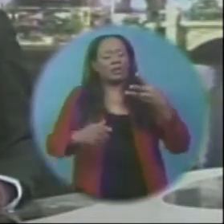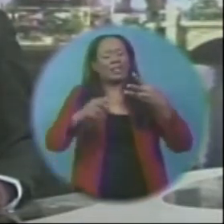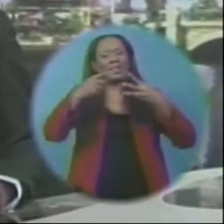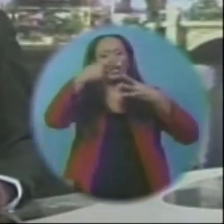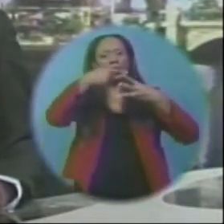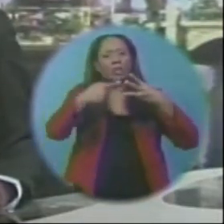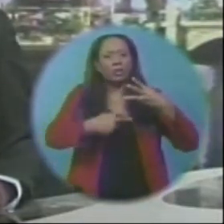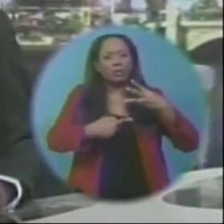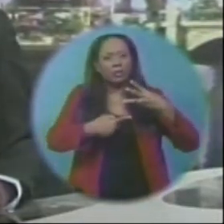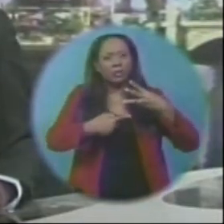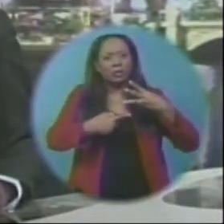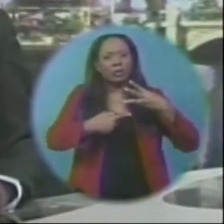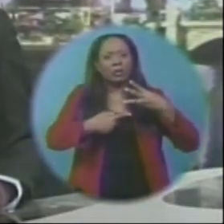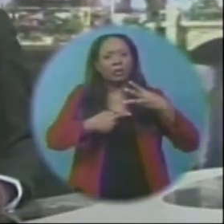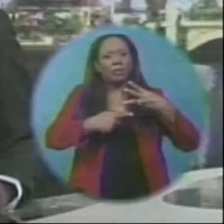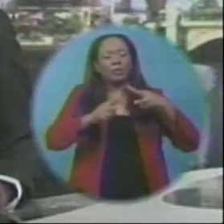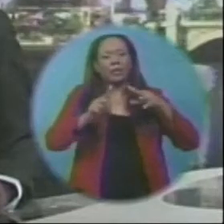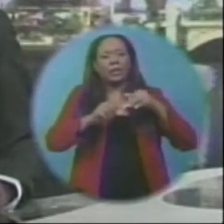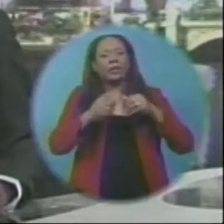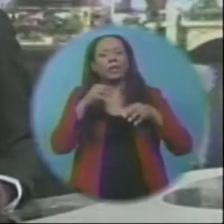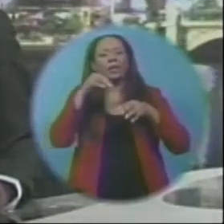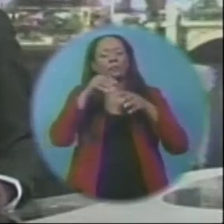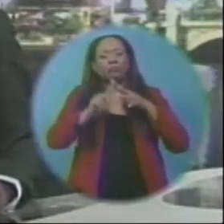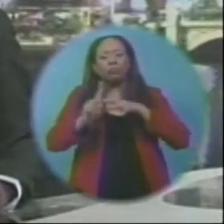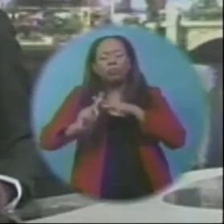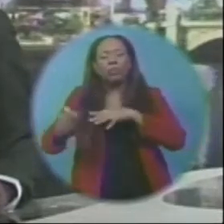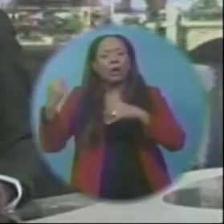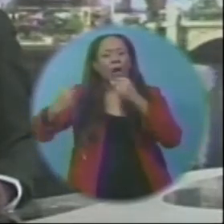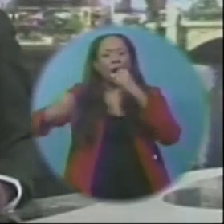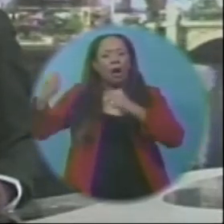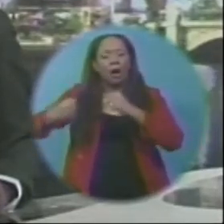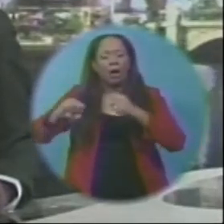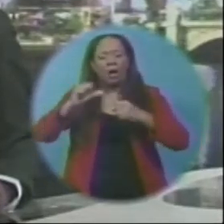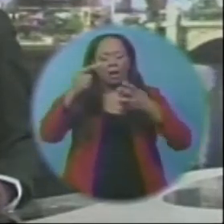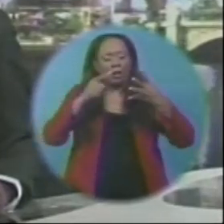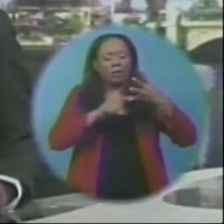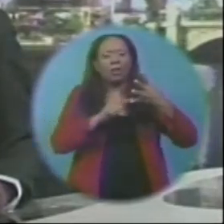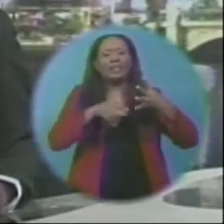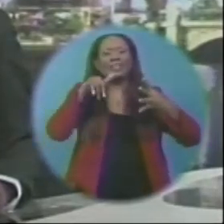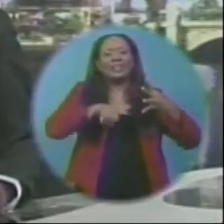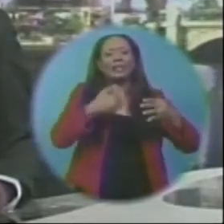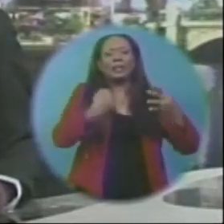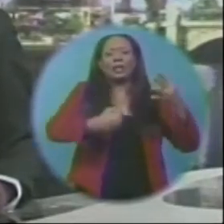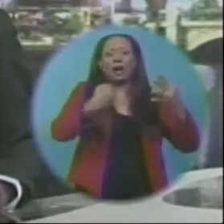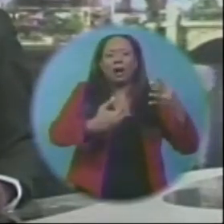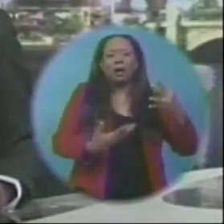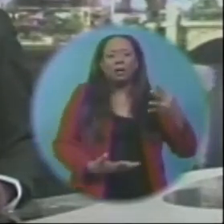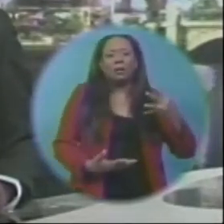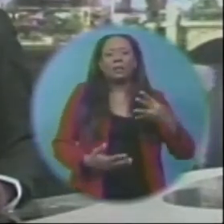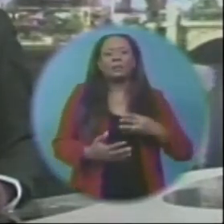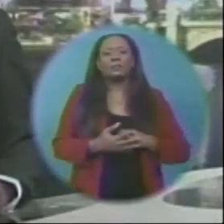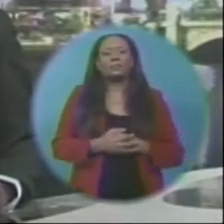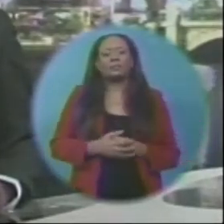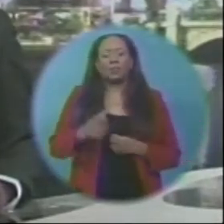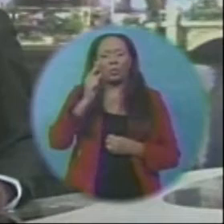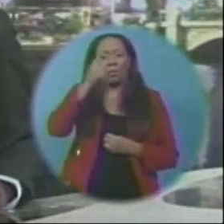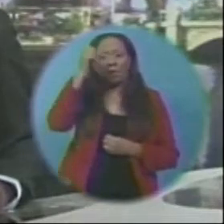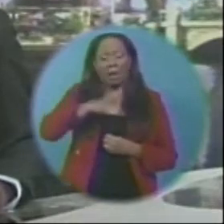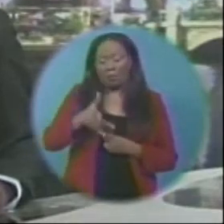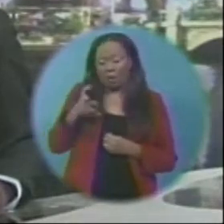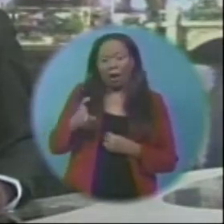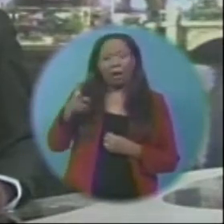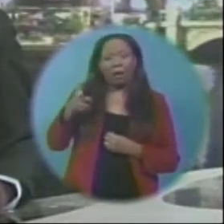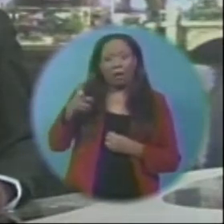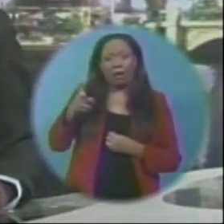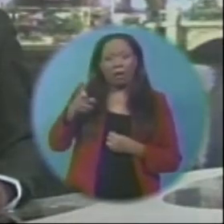and the driver remained inside, while his accomplices rummaged through the pockets of the people outside of a snacket. Drew, who was released from the Mount St.